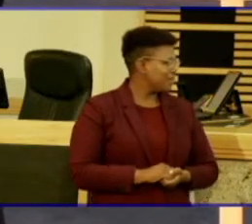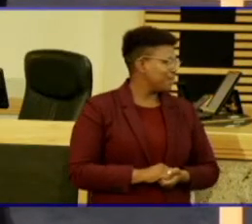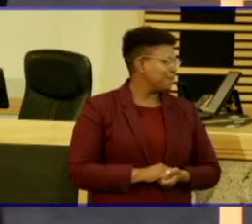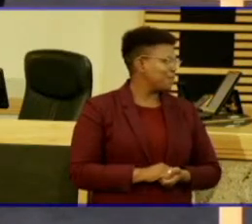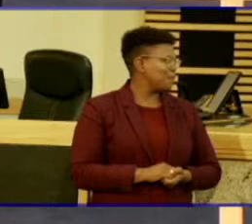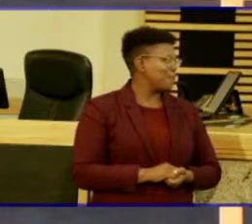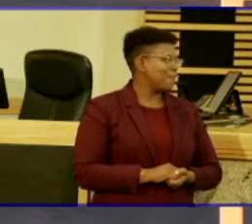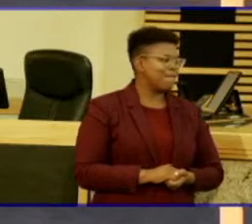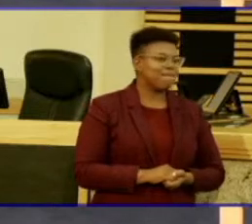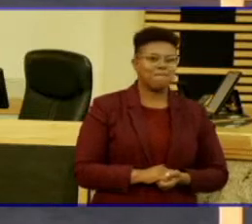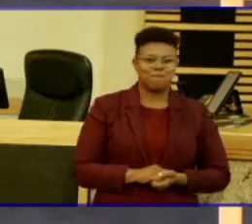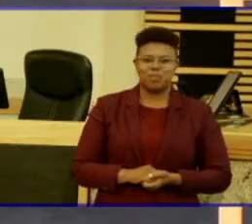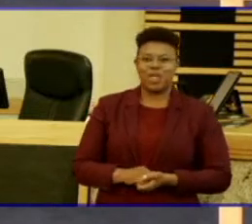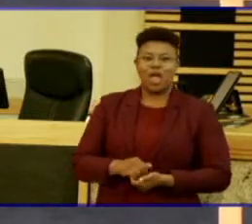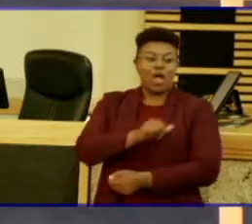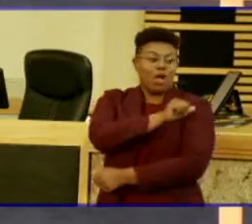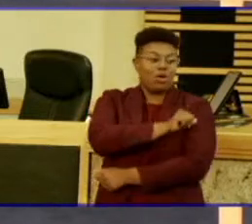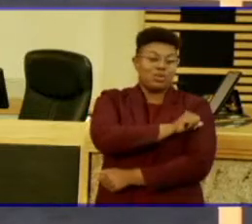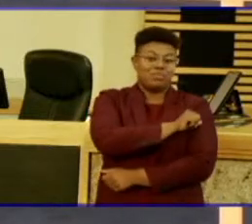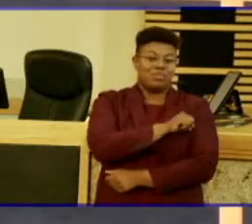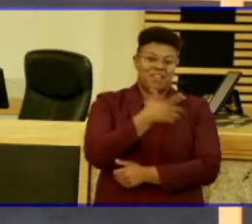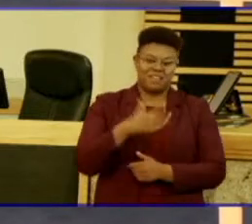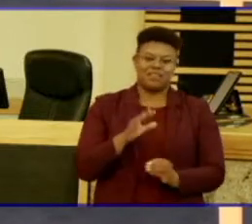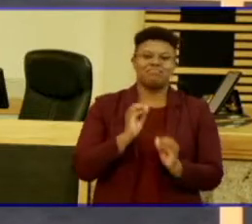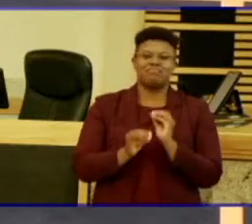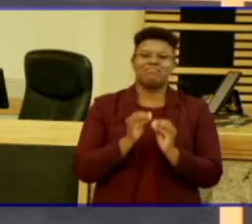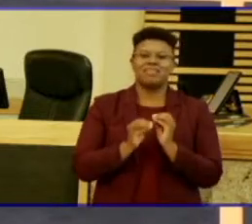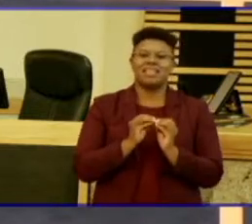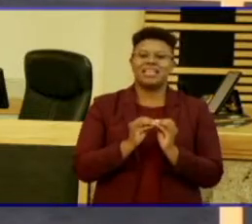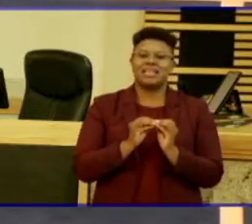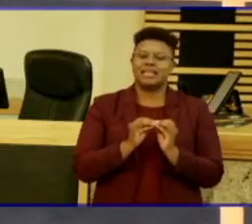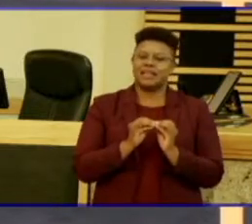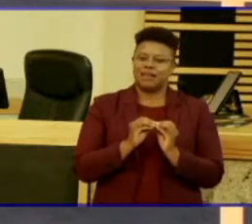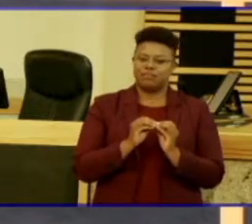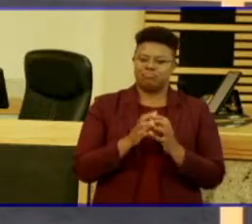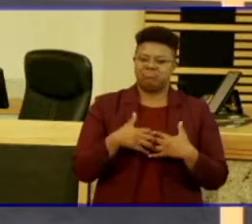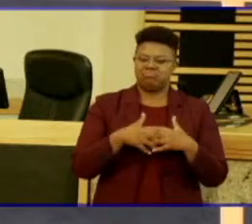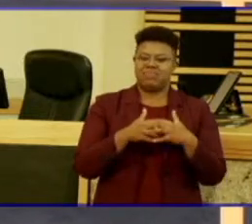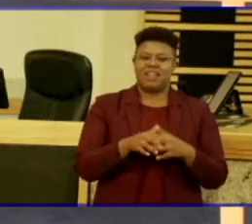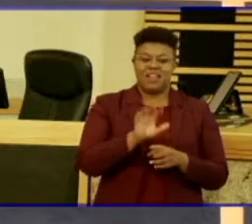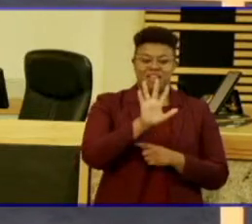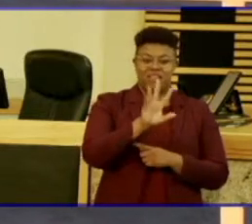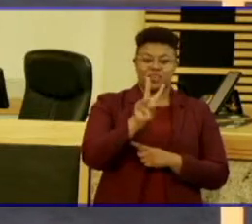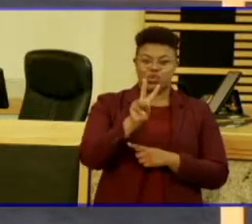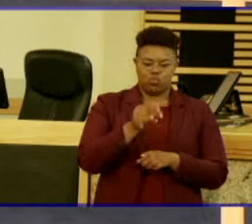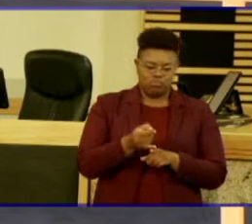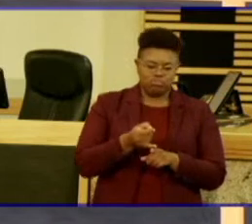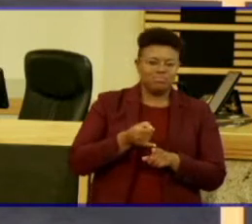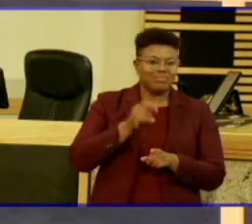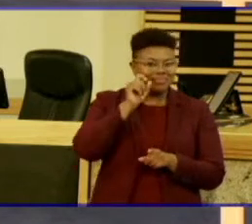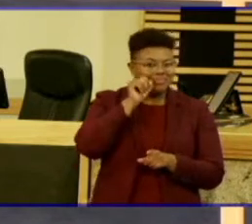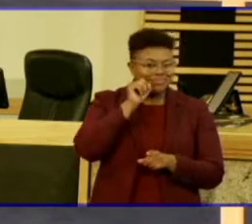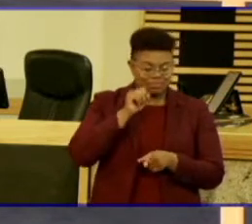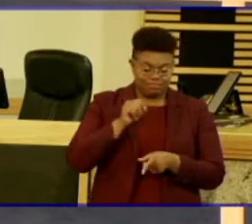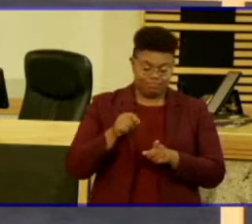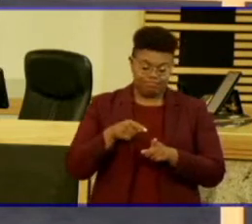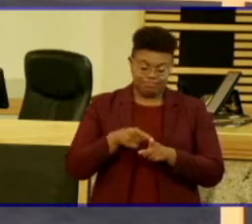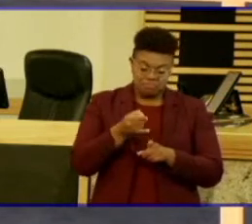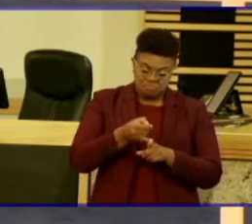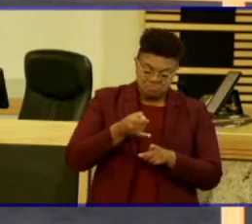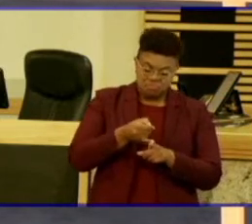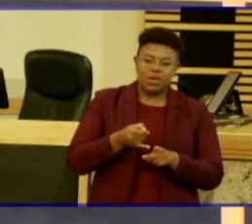Also, the hospital has reconstructed and restored 52 penile amputation and provided